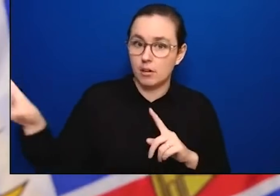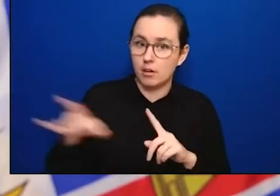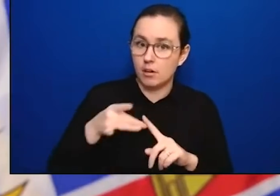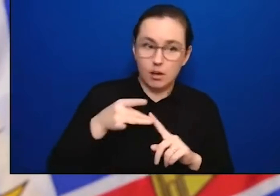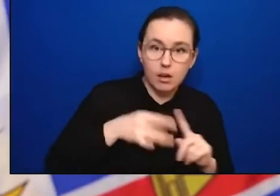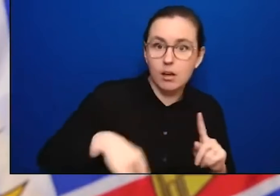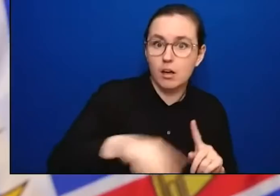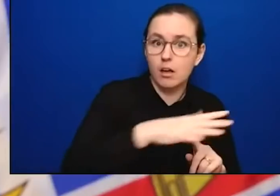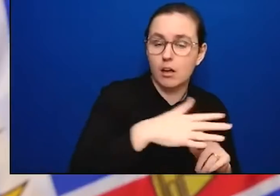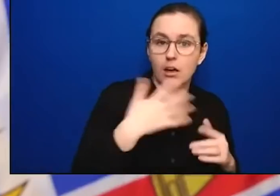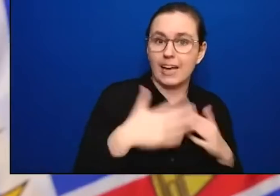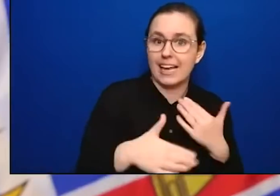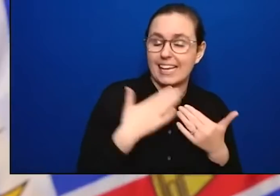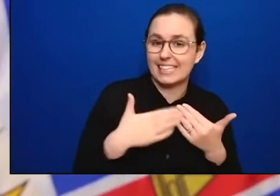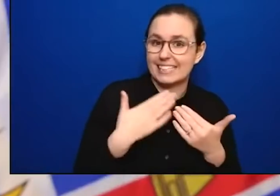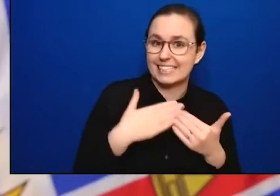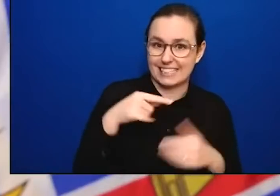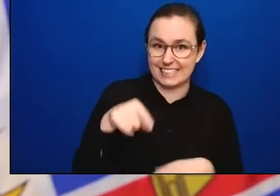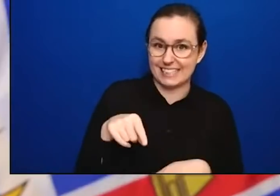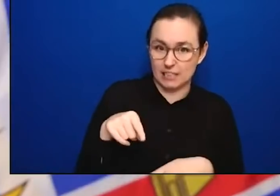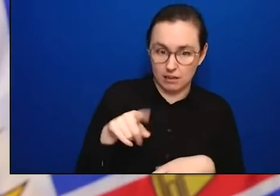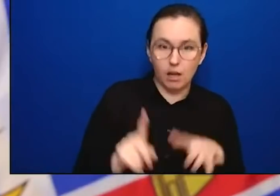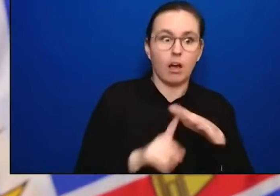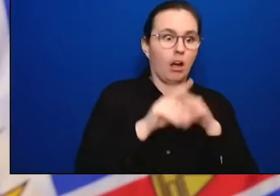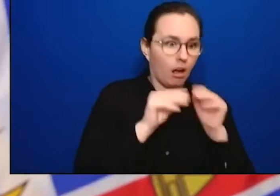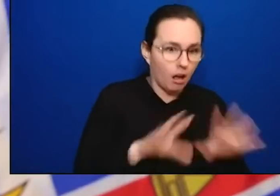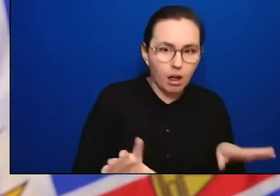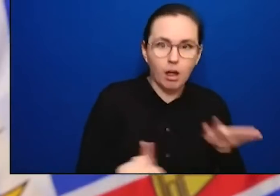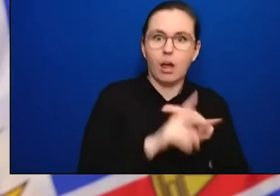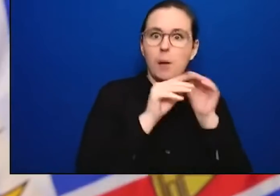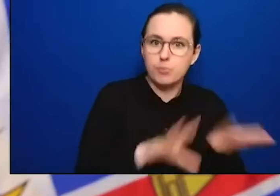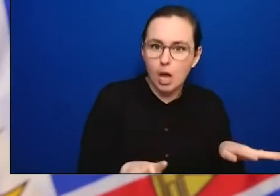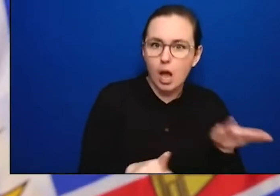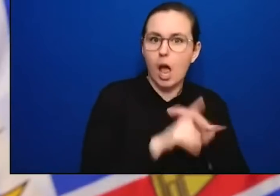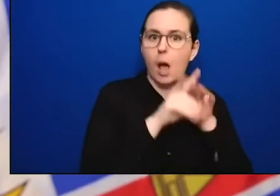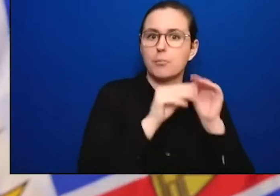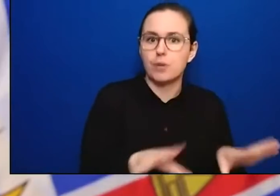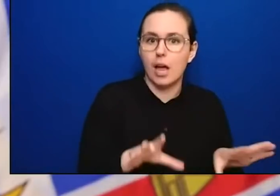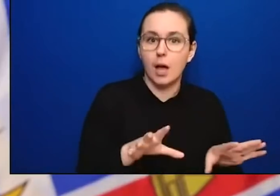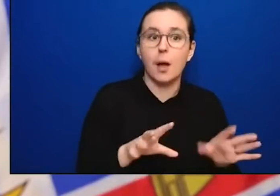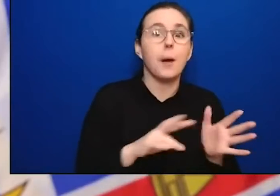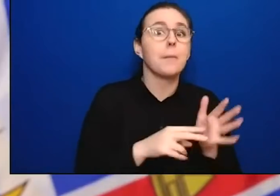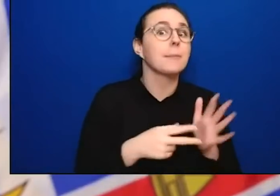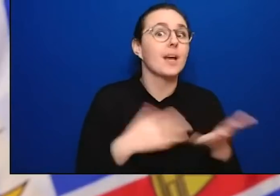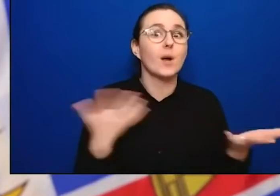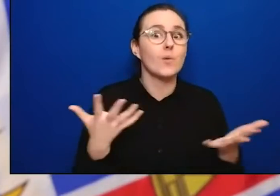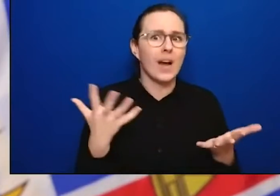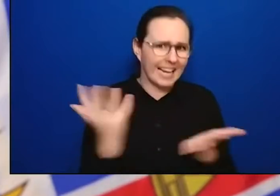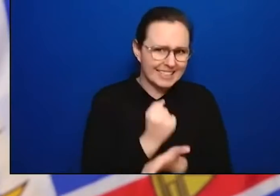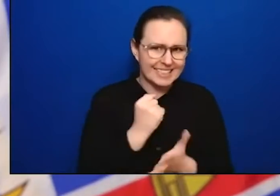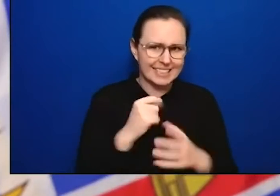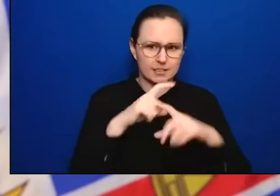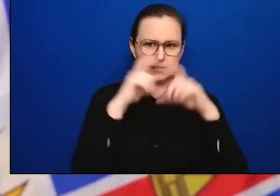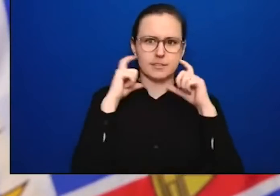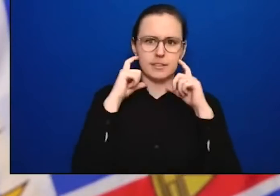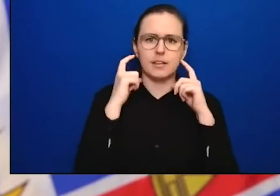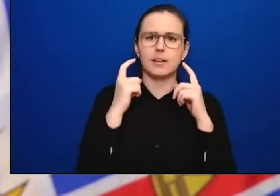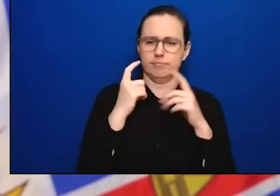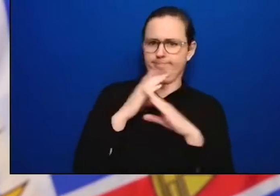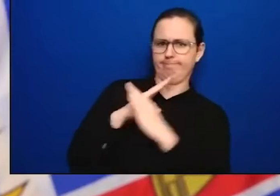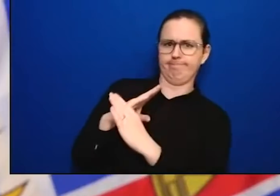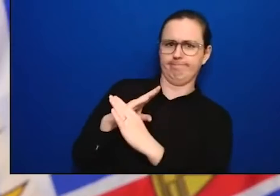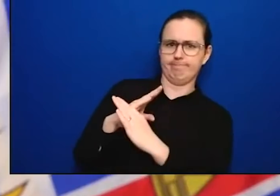moving into more infectious strains and having those outbreaks, it became